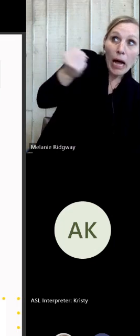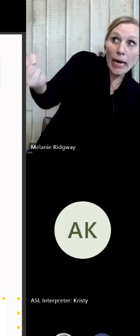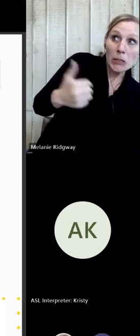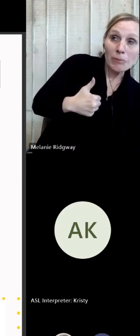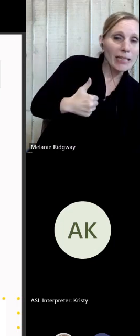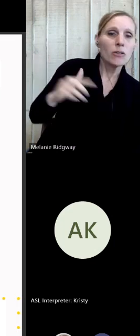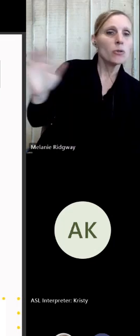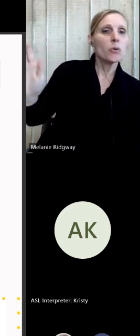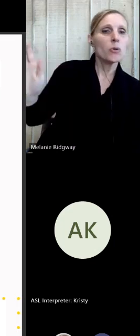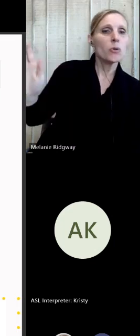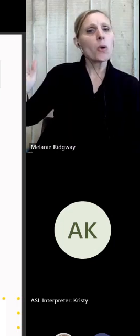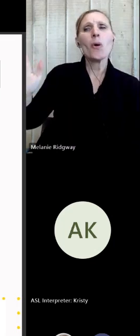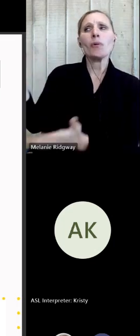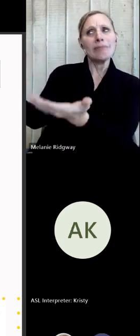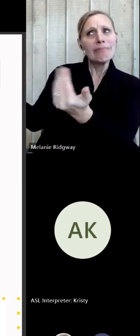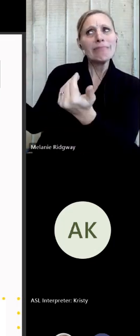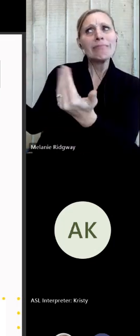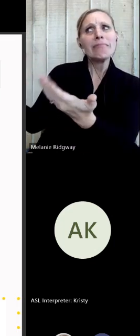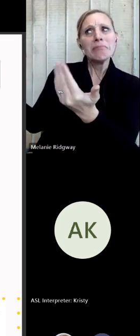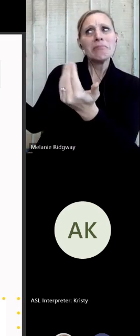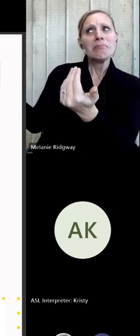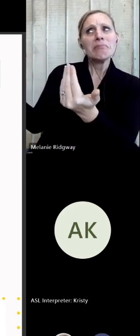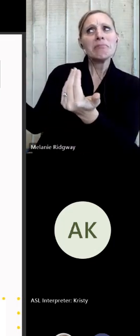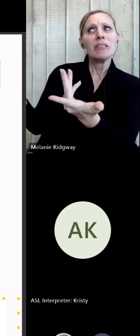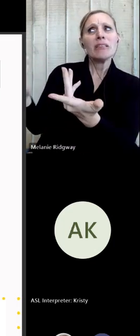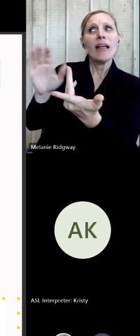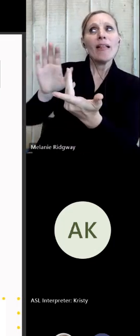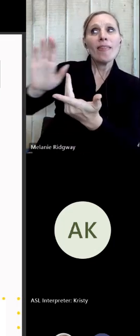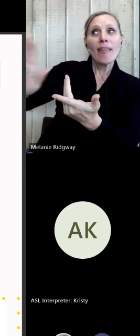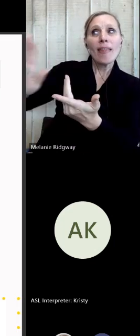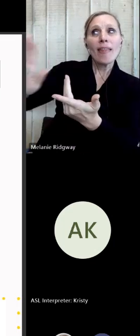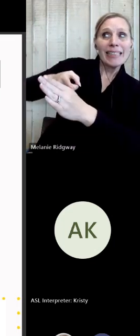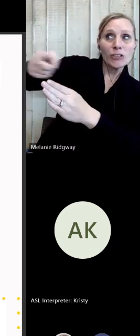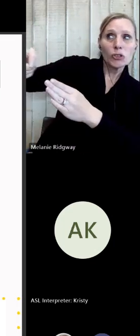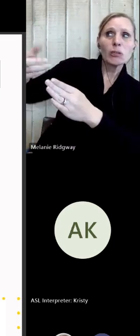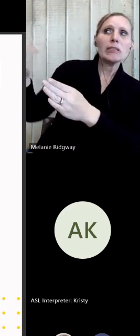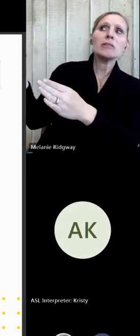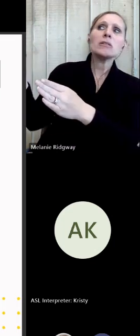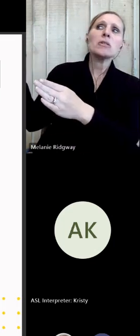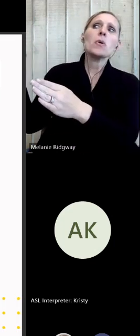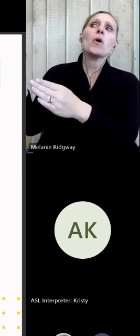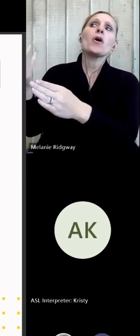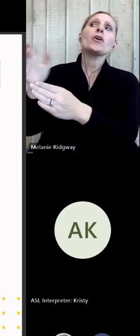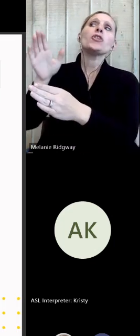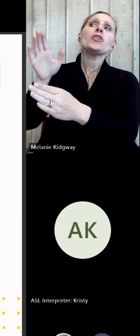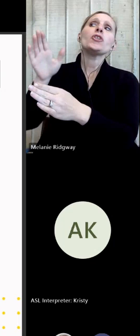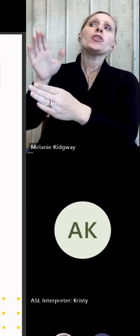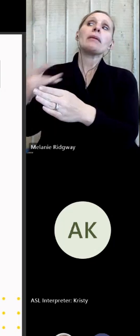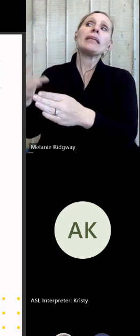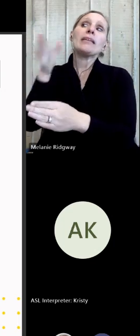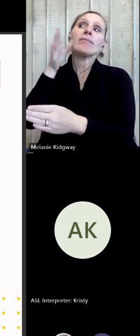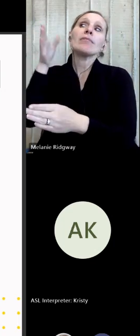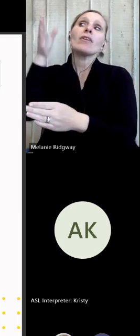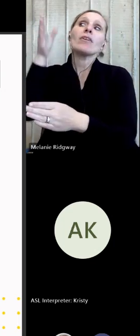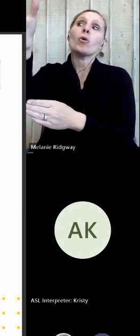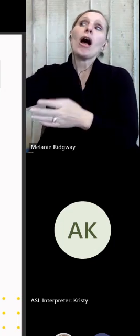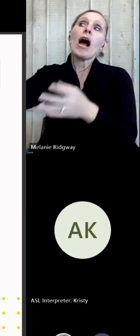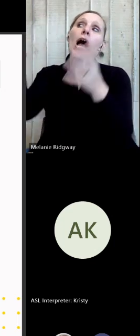the information about the person's or the company's,